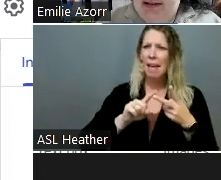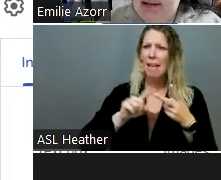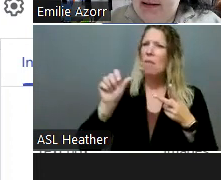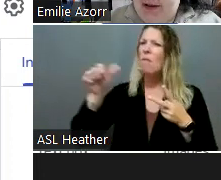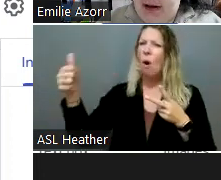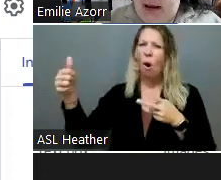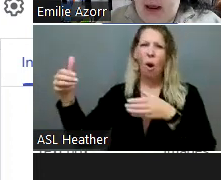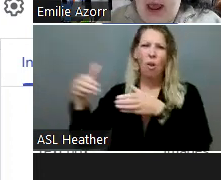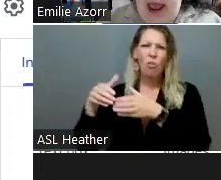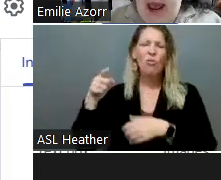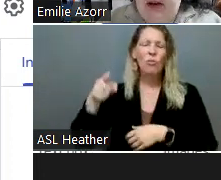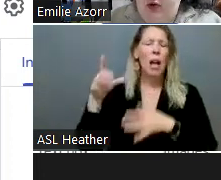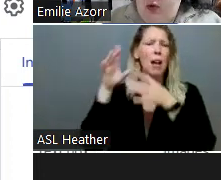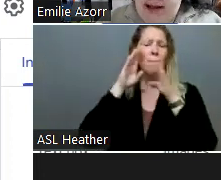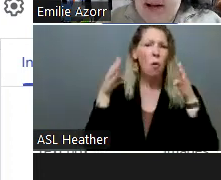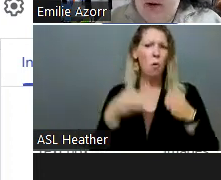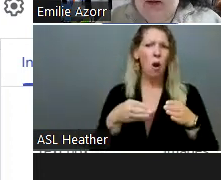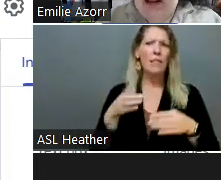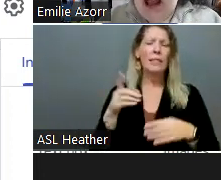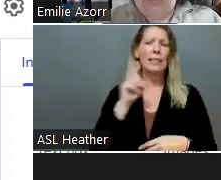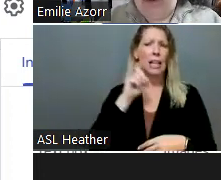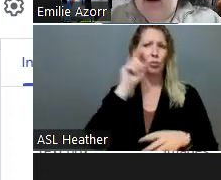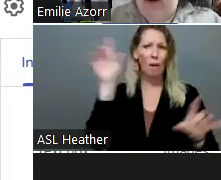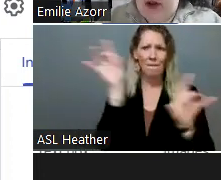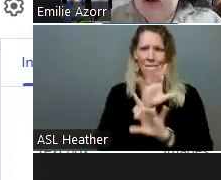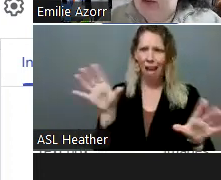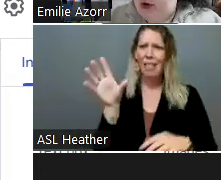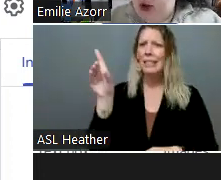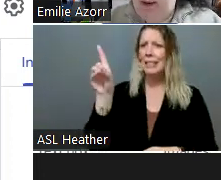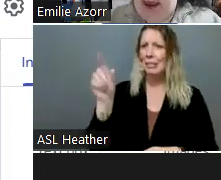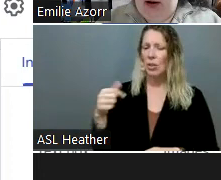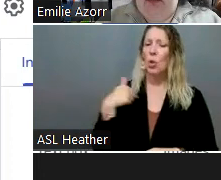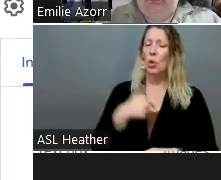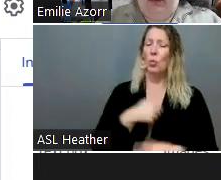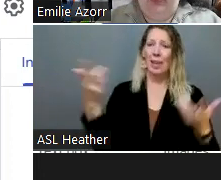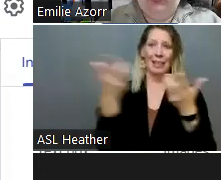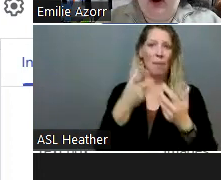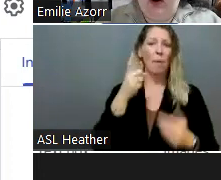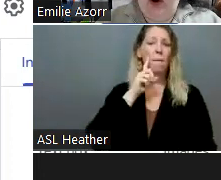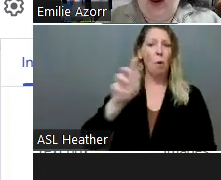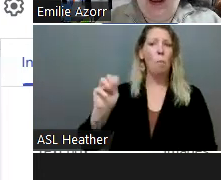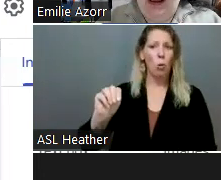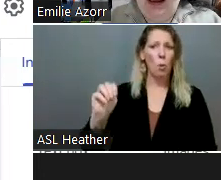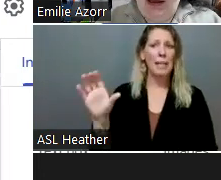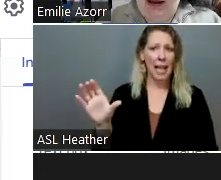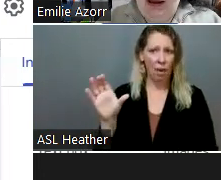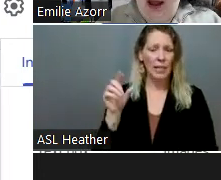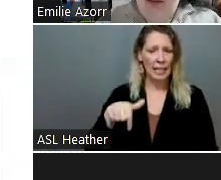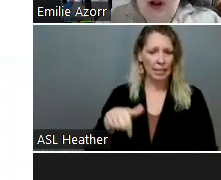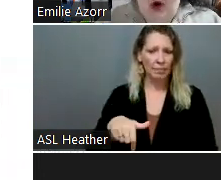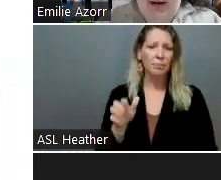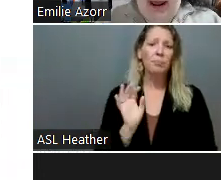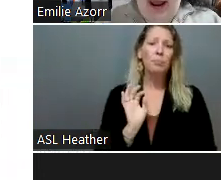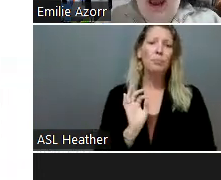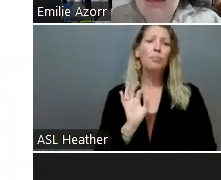sexual violence and disability. And what we did was we adapted it for use in Multnomah County. So